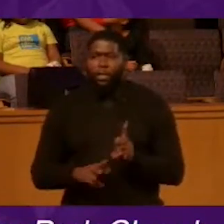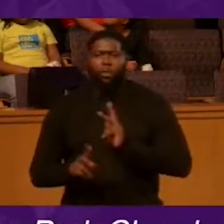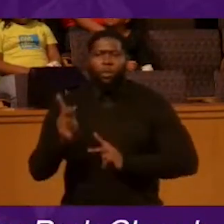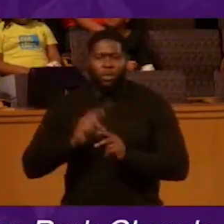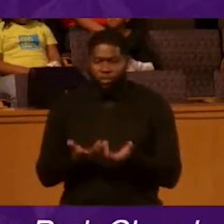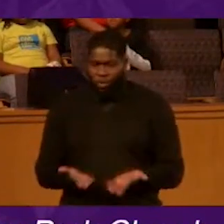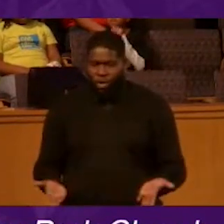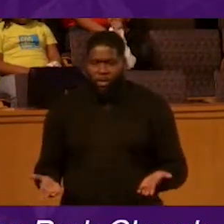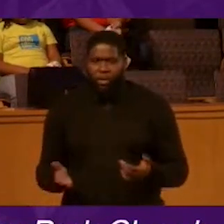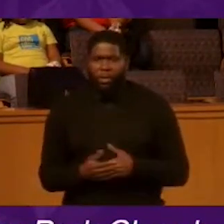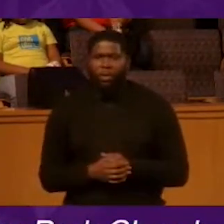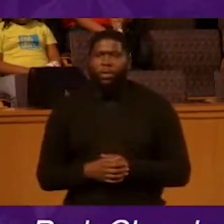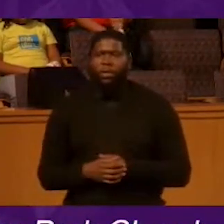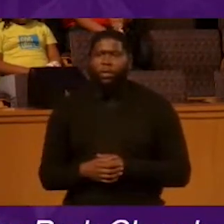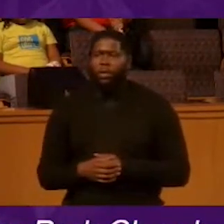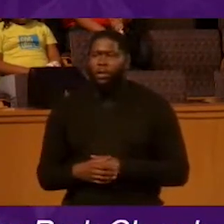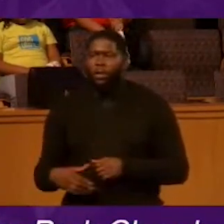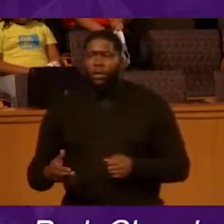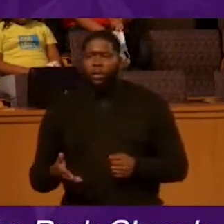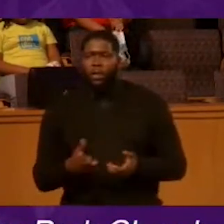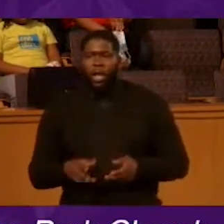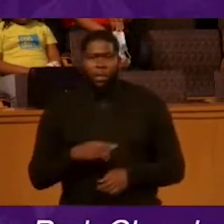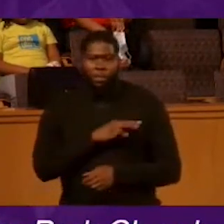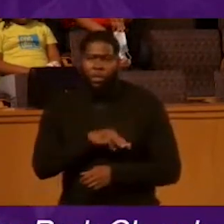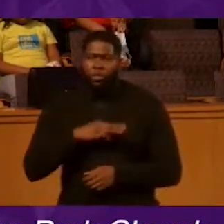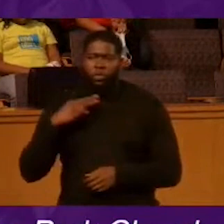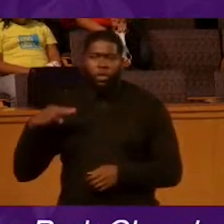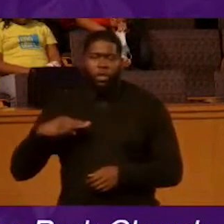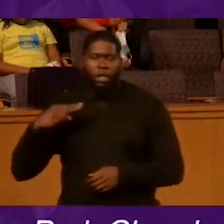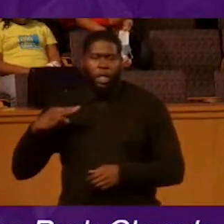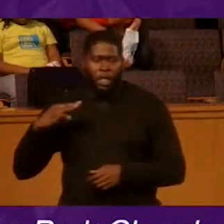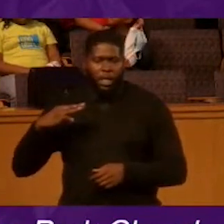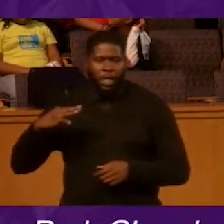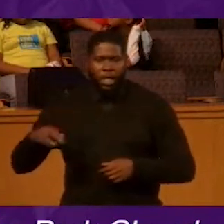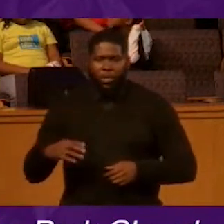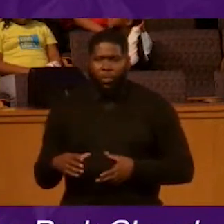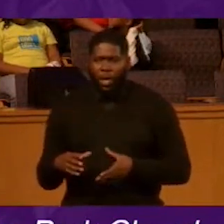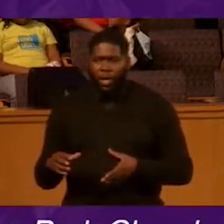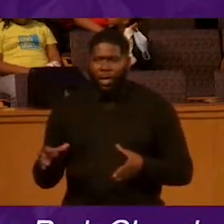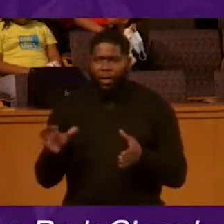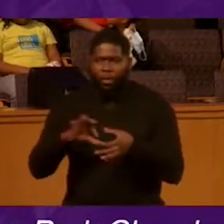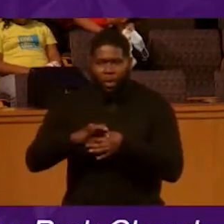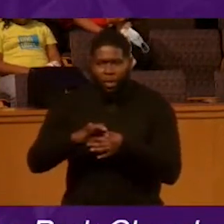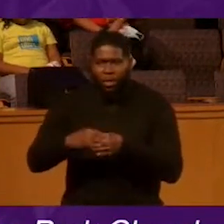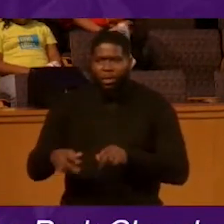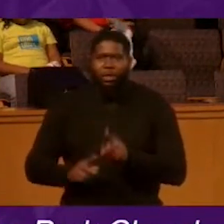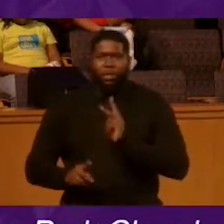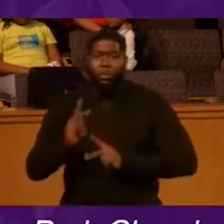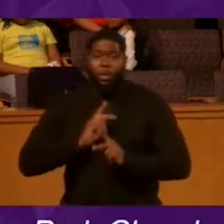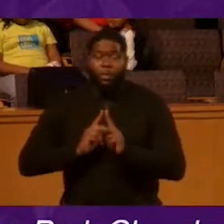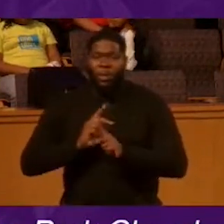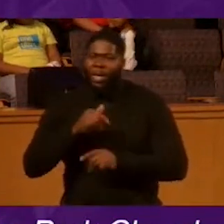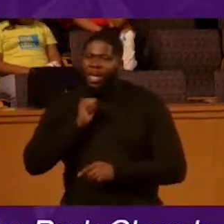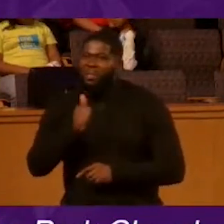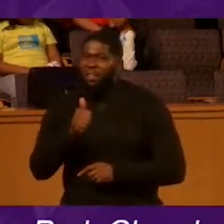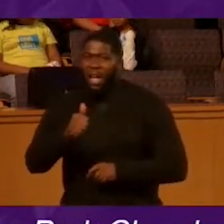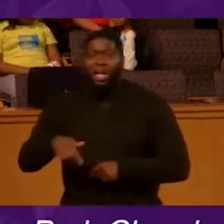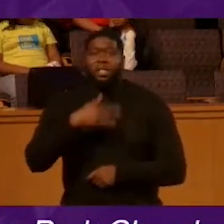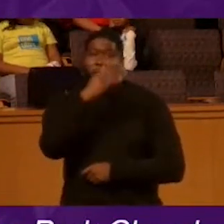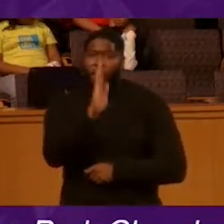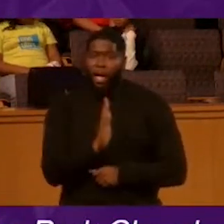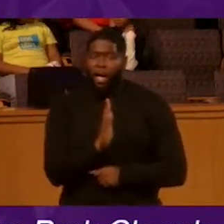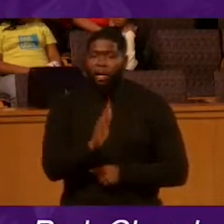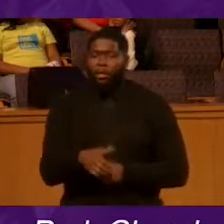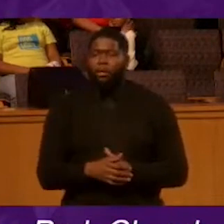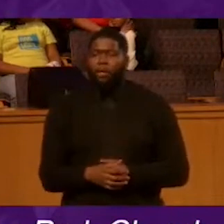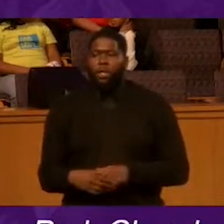here, because I think in ministry what happens is we tend to attach ourselves to people and not to God, and so I want there to